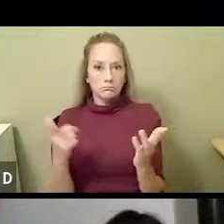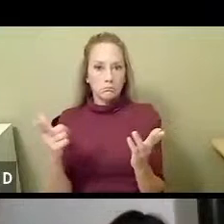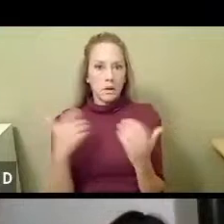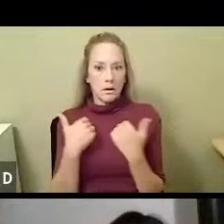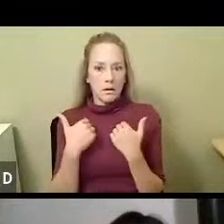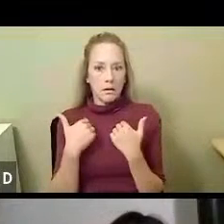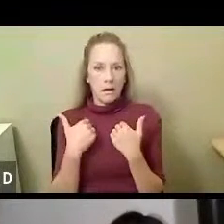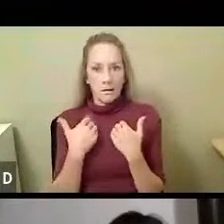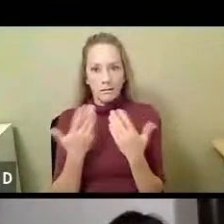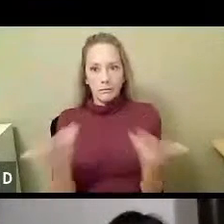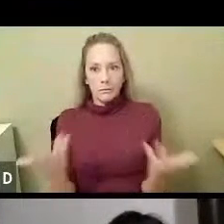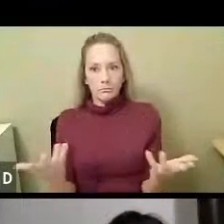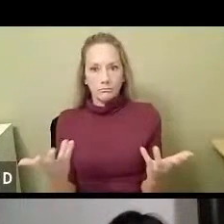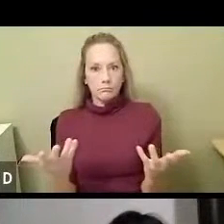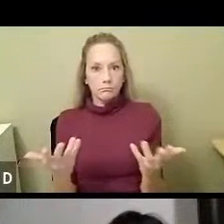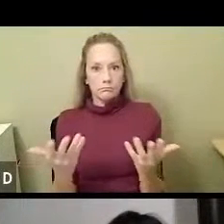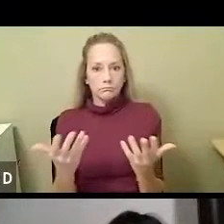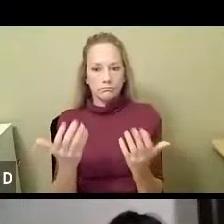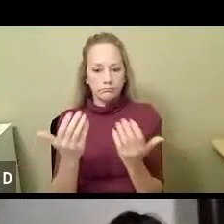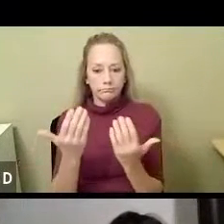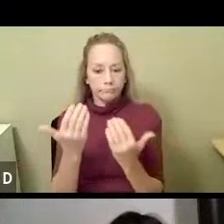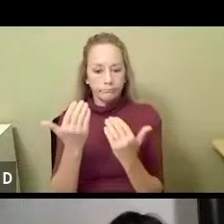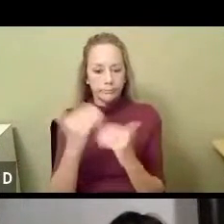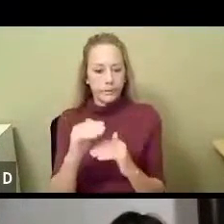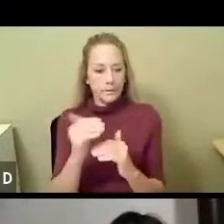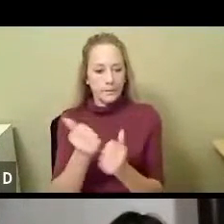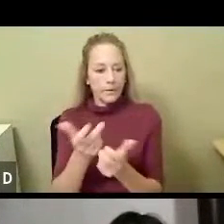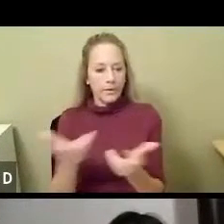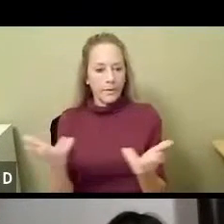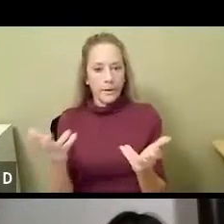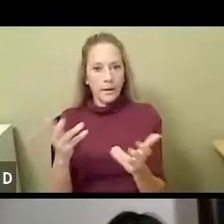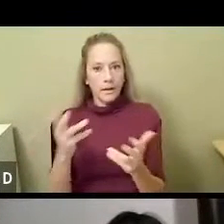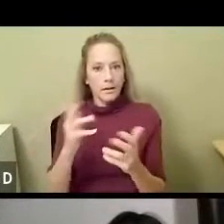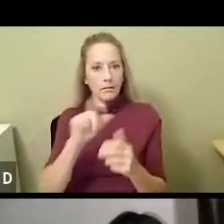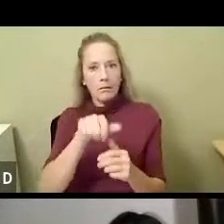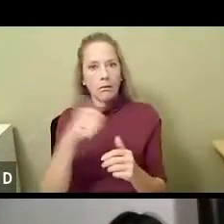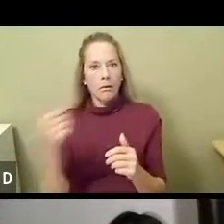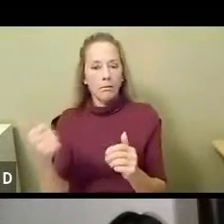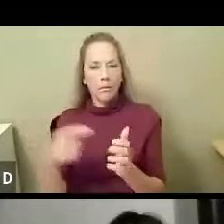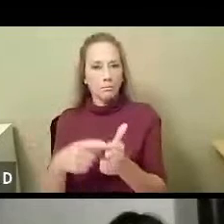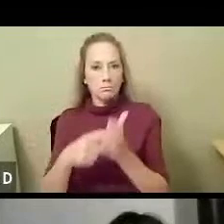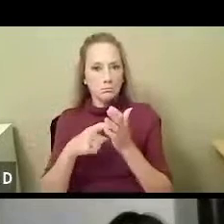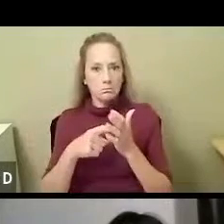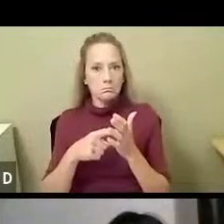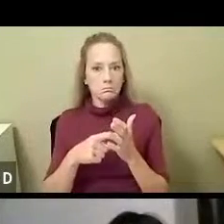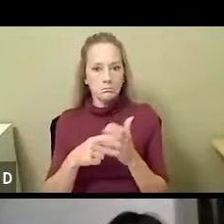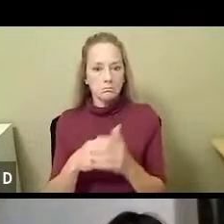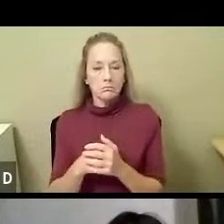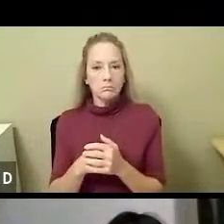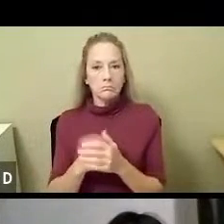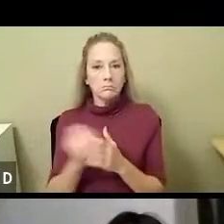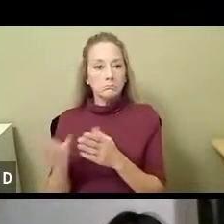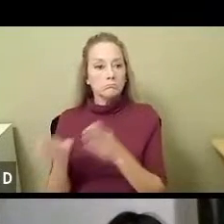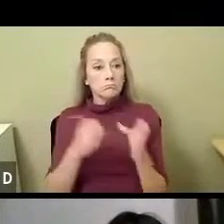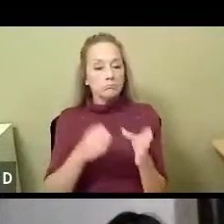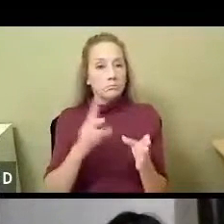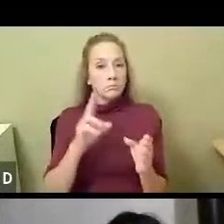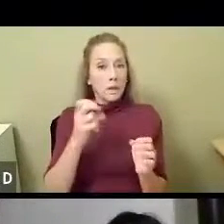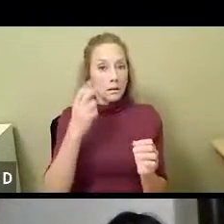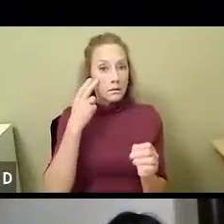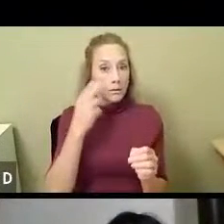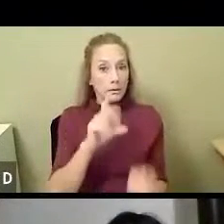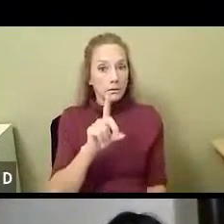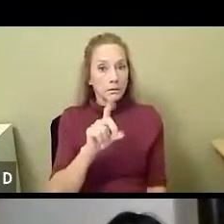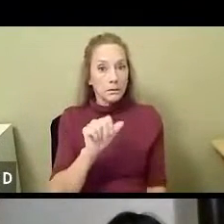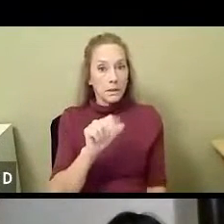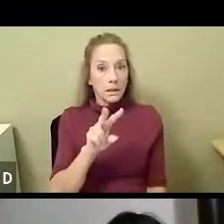limited anything at all in place in Hamilton County. And we look at, Nashville and Davidson,